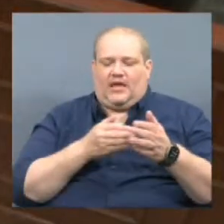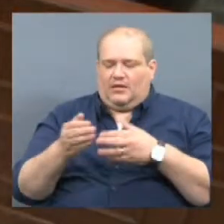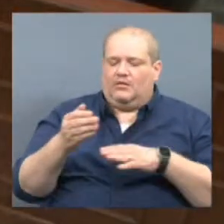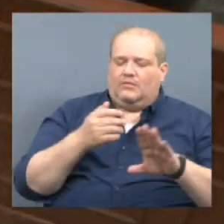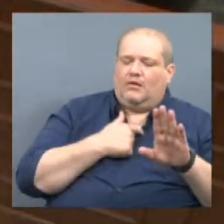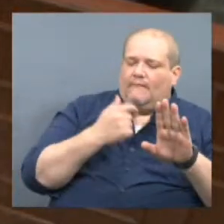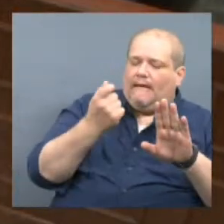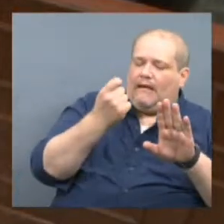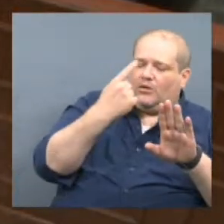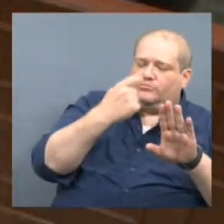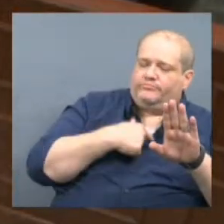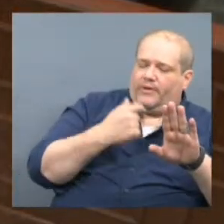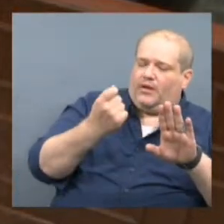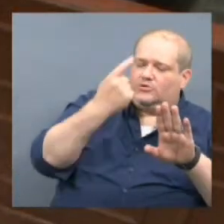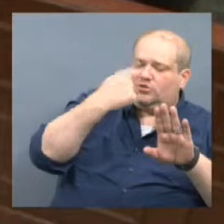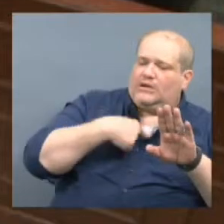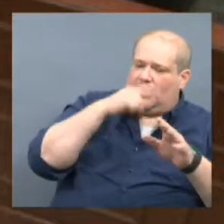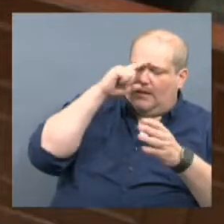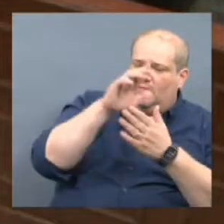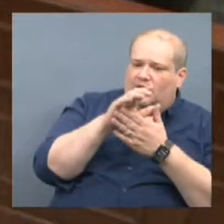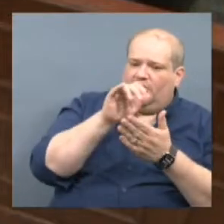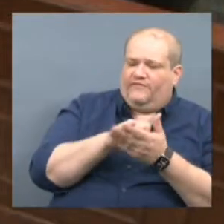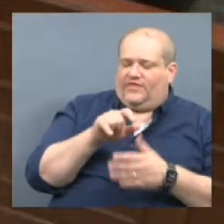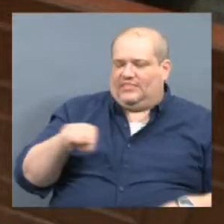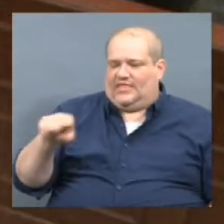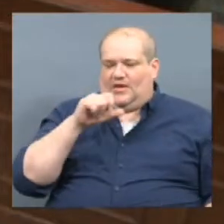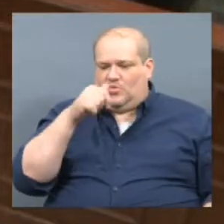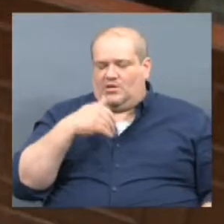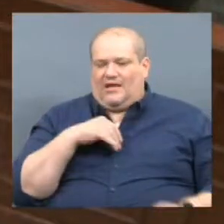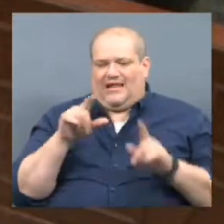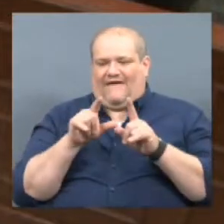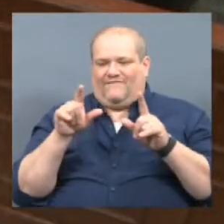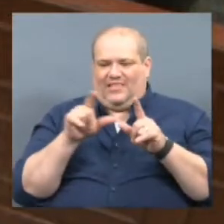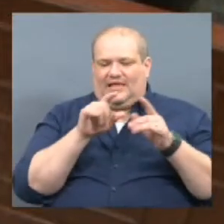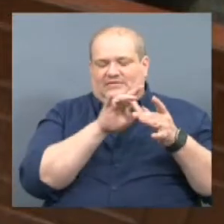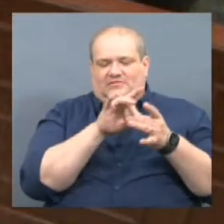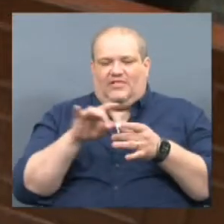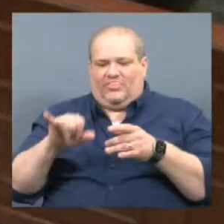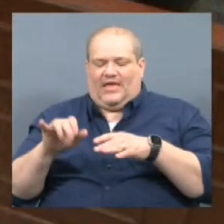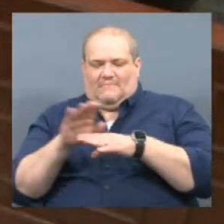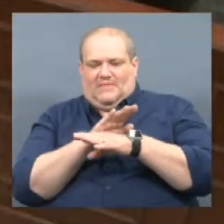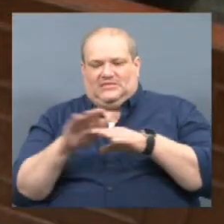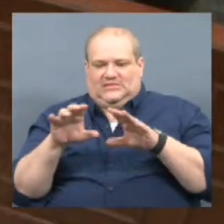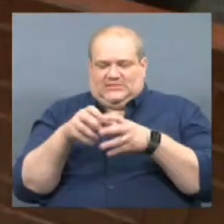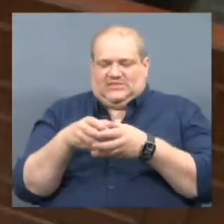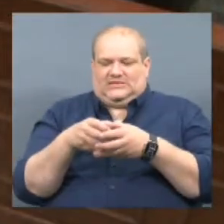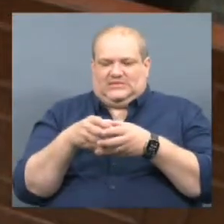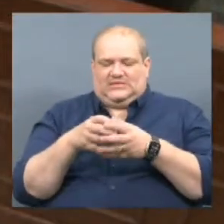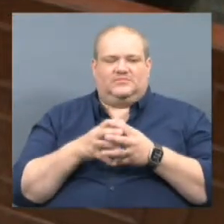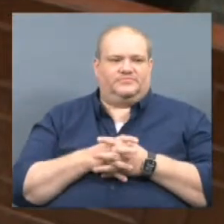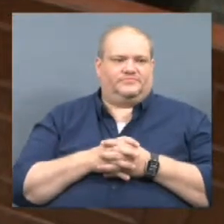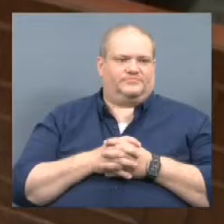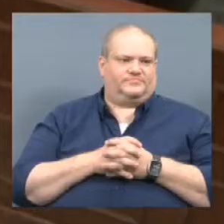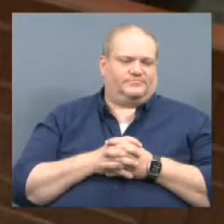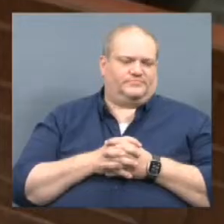I definitely understand. I believe they said that they would not have license as far as that business entity. And I would also,